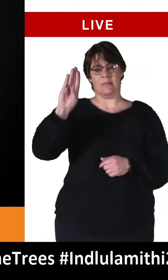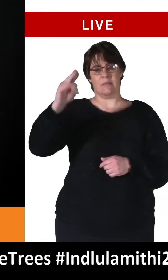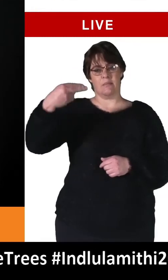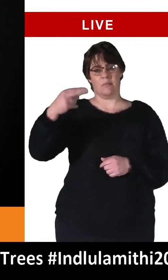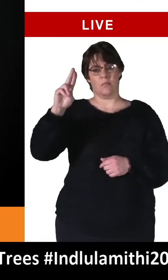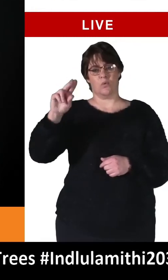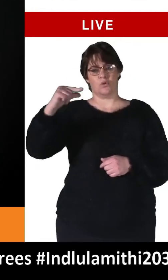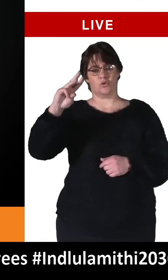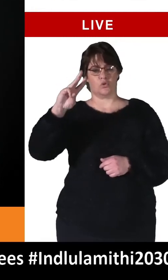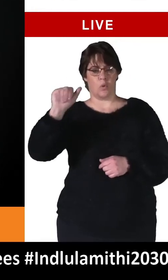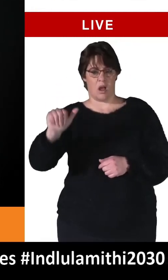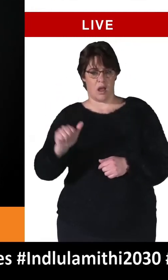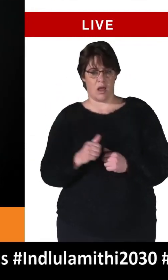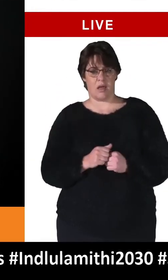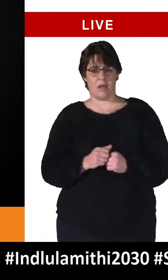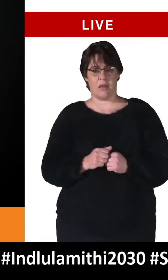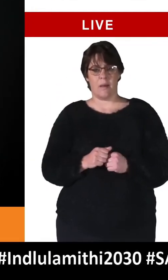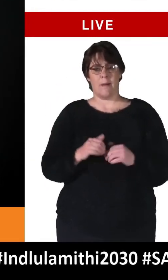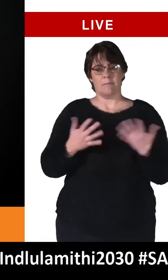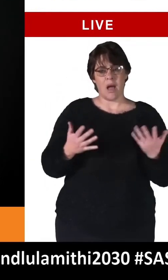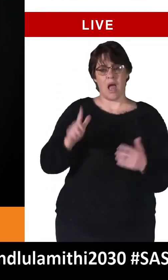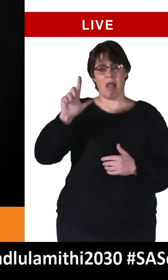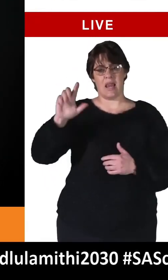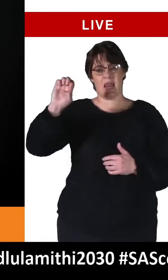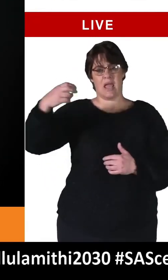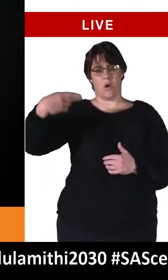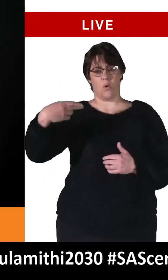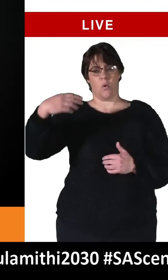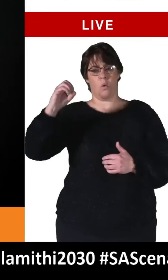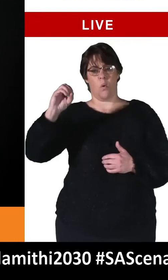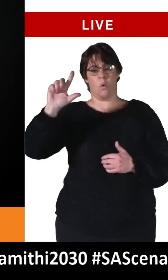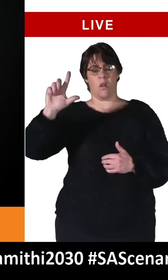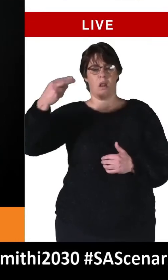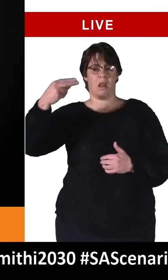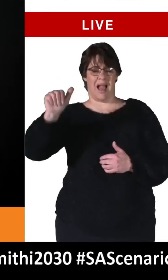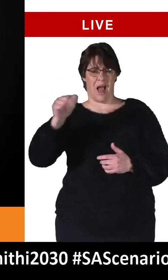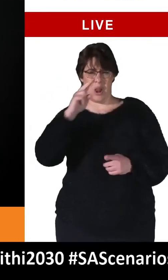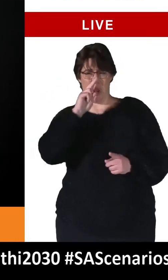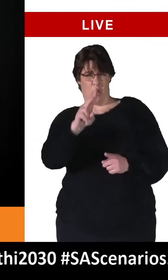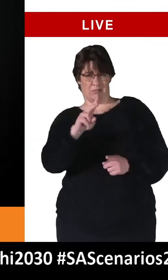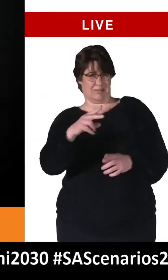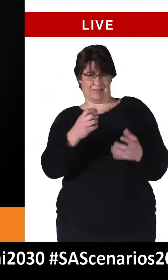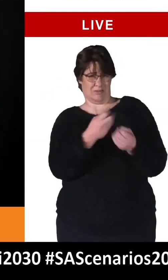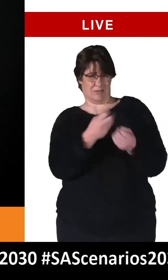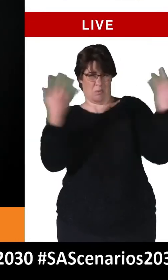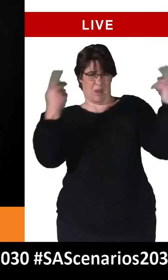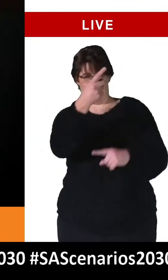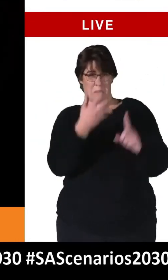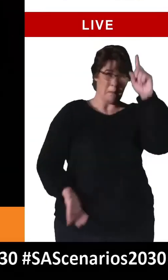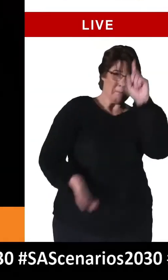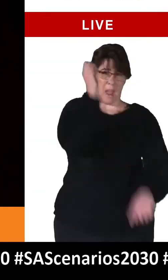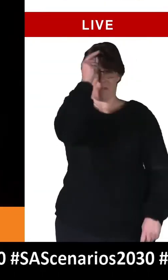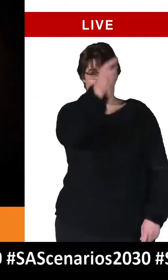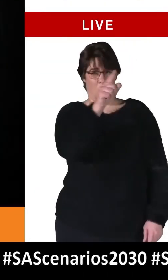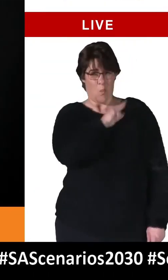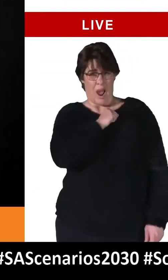by Dr. Lehotla is quite optimistic and can look unattainable given the current state of the